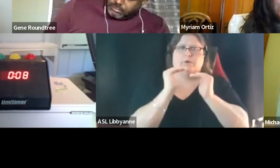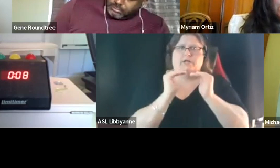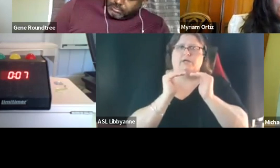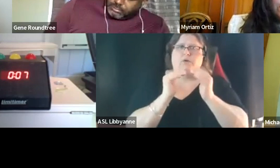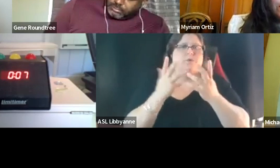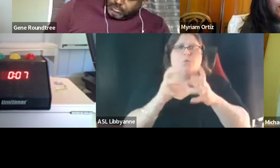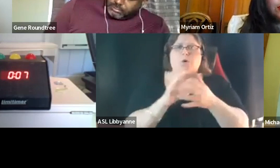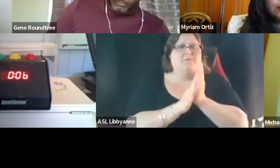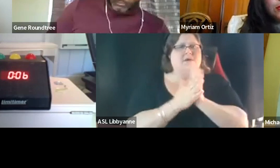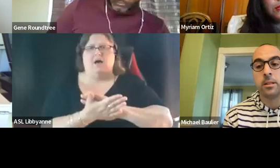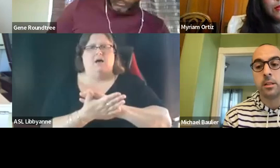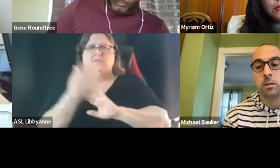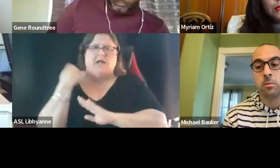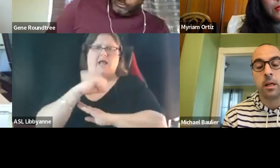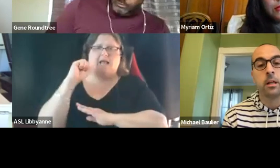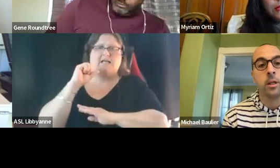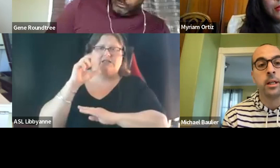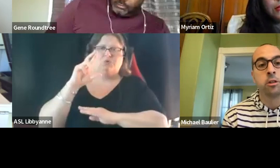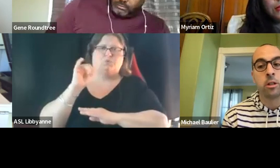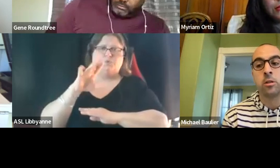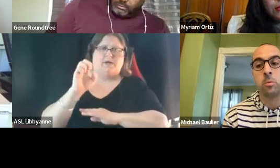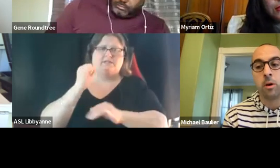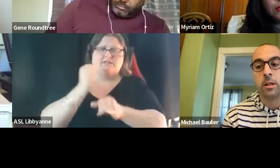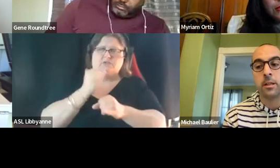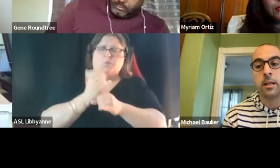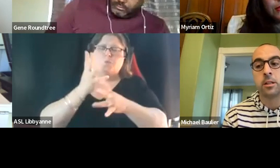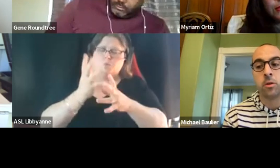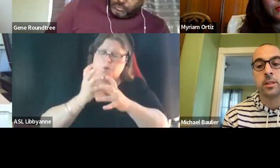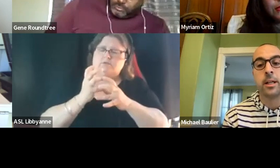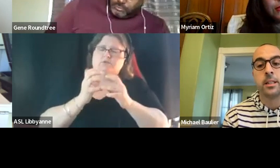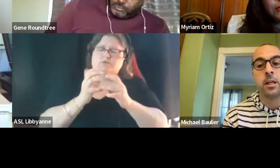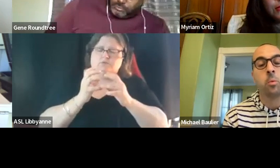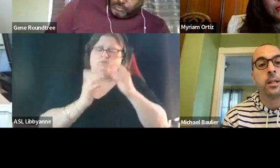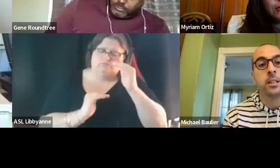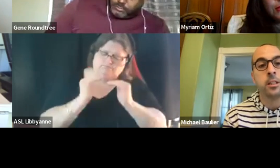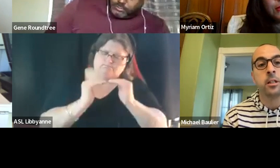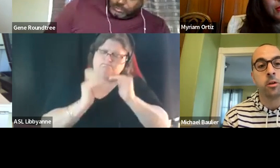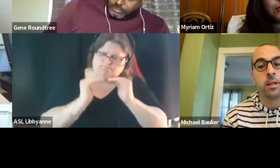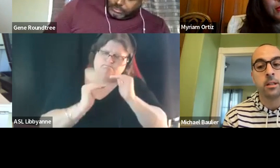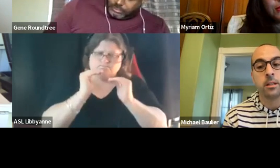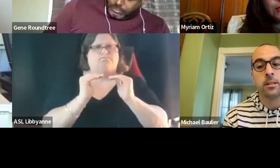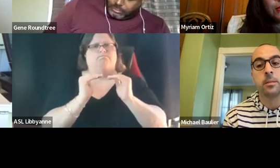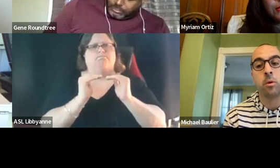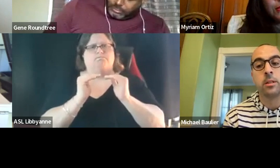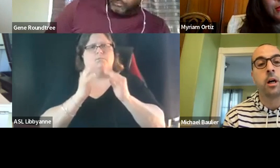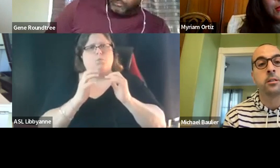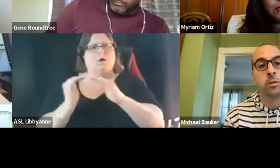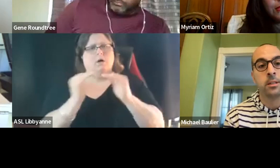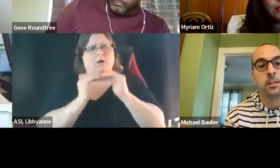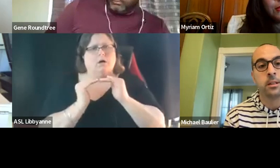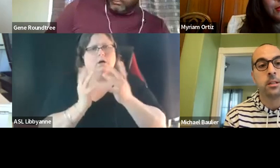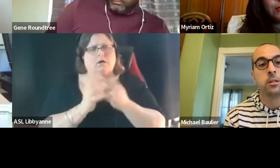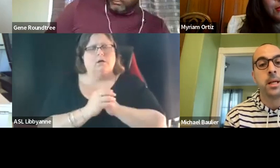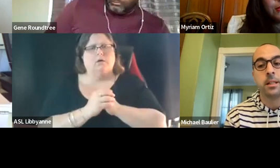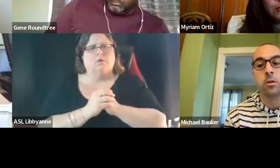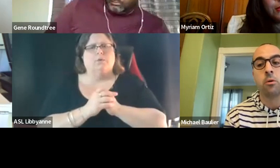institution. There is still much work to do, including instructional work that ensures our tier one teaching and learning supports all